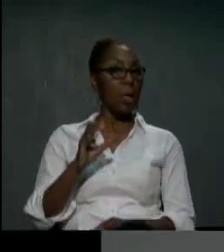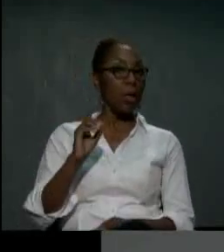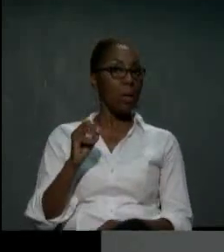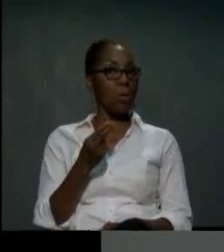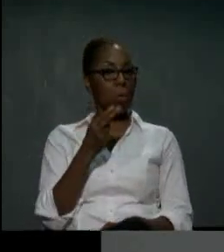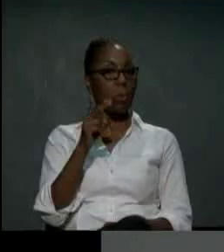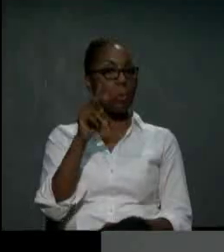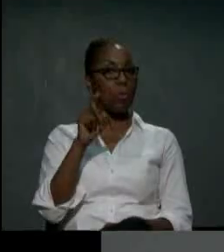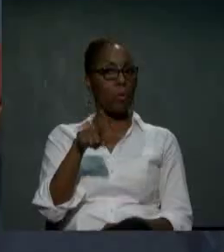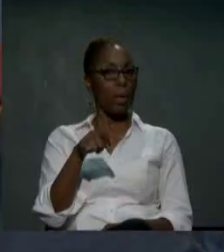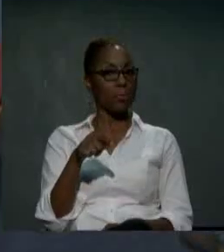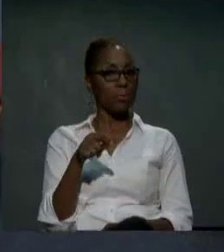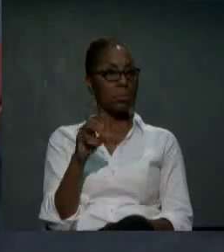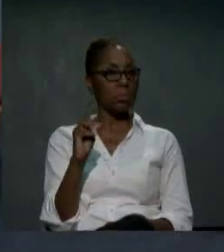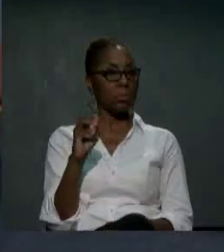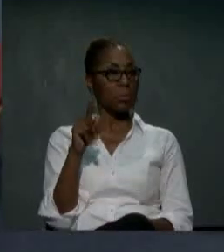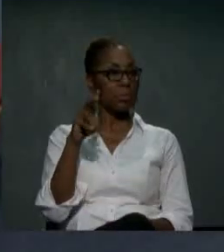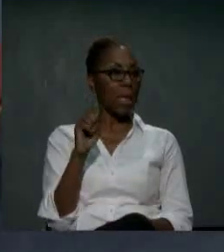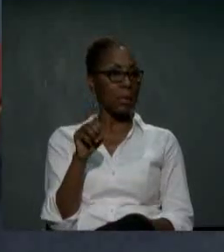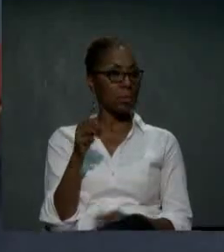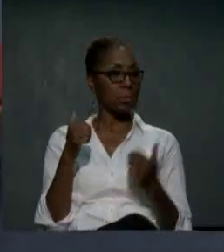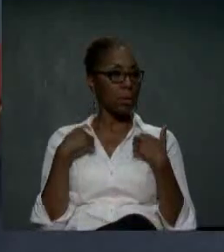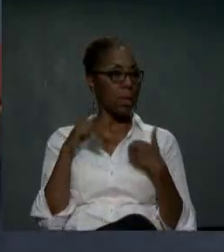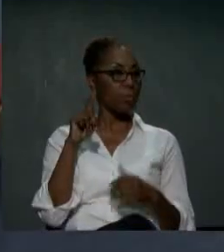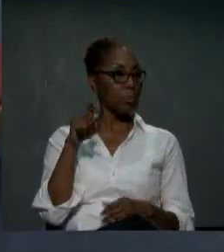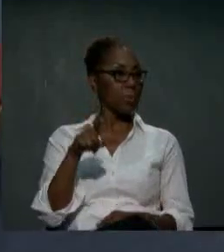The question of Mike?